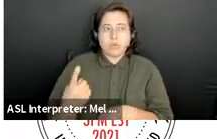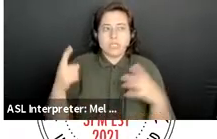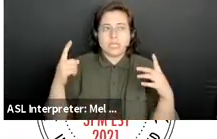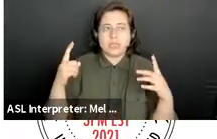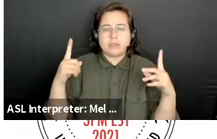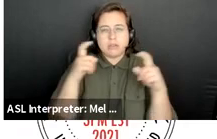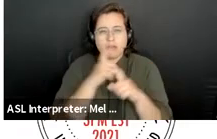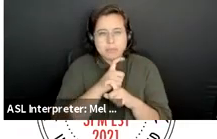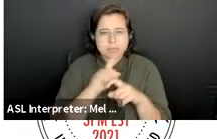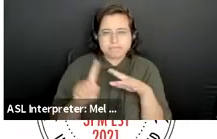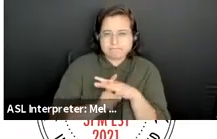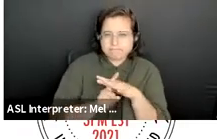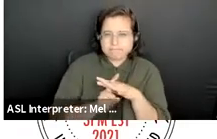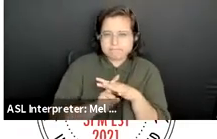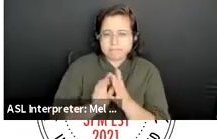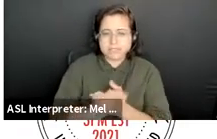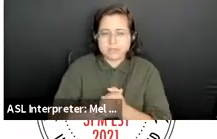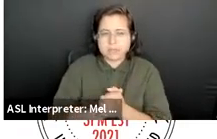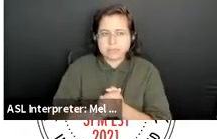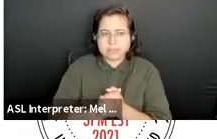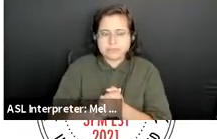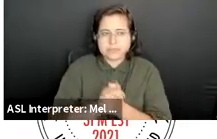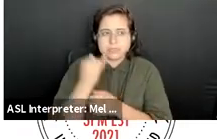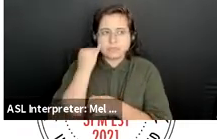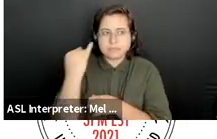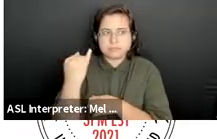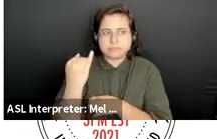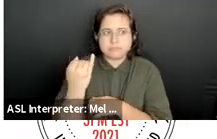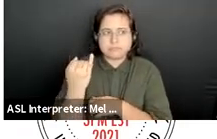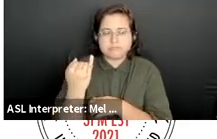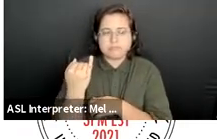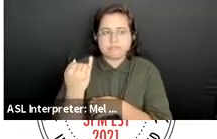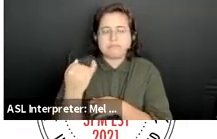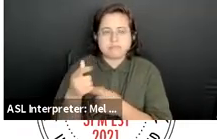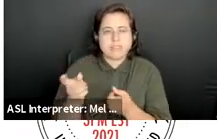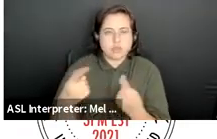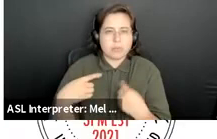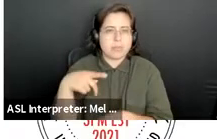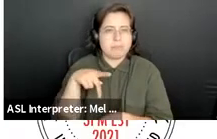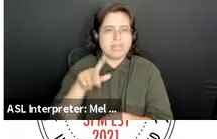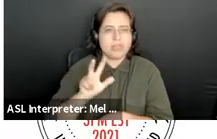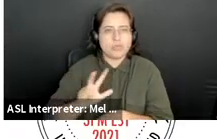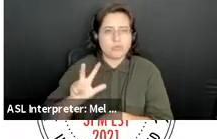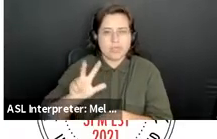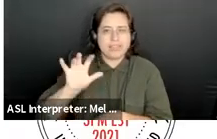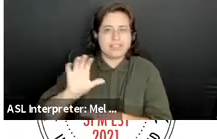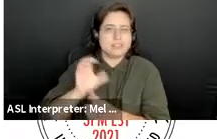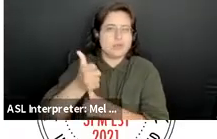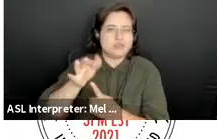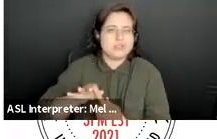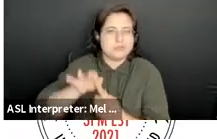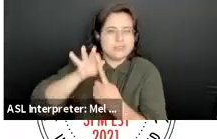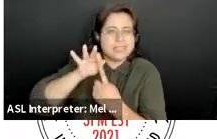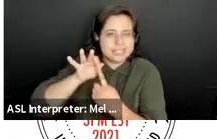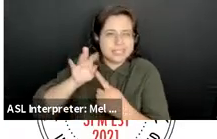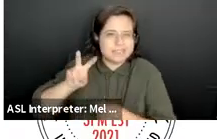that might come up with that is if the artists are coming on P3 visas, which are the culturally unique visas,